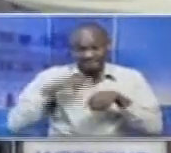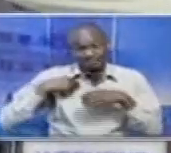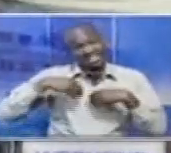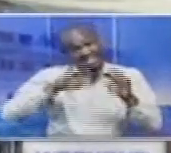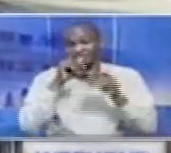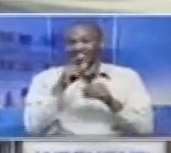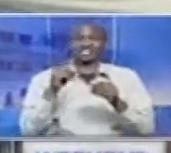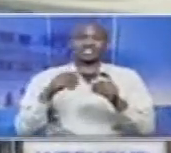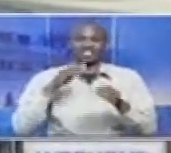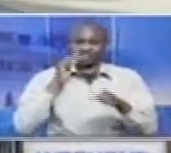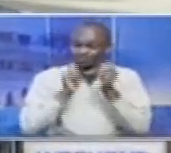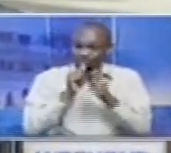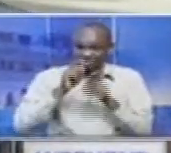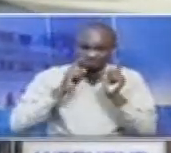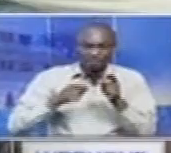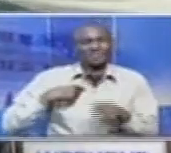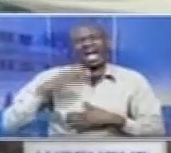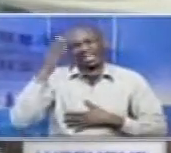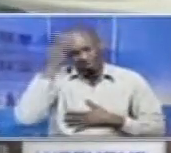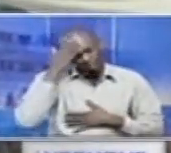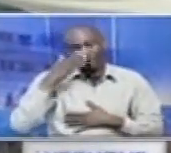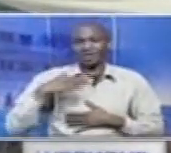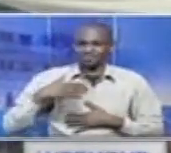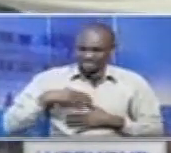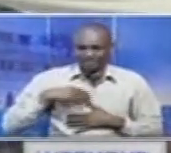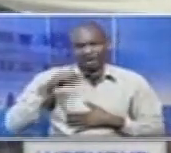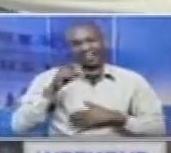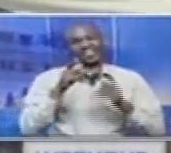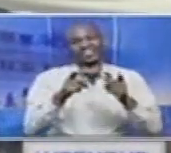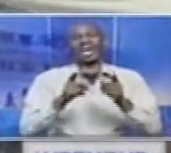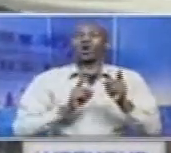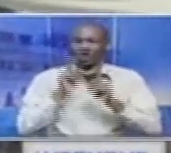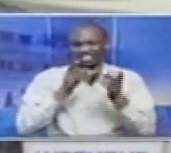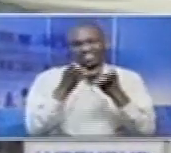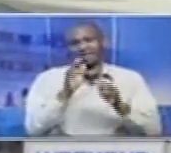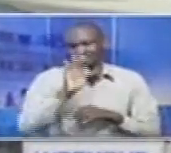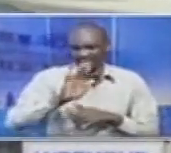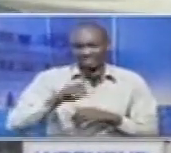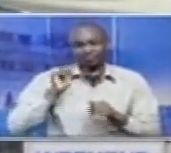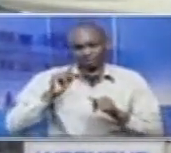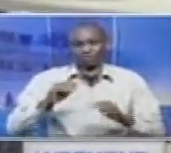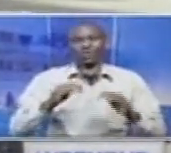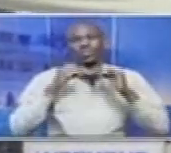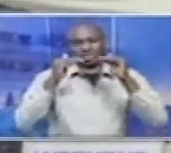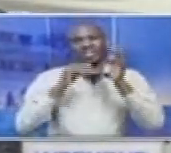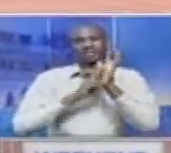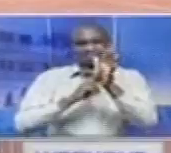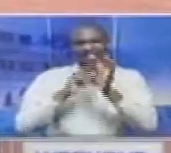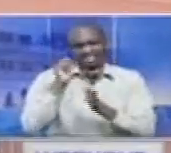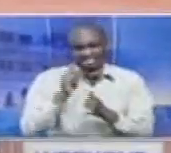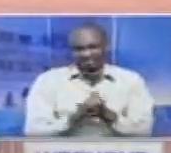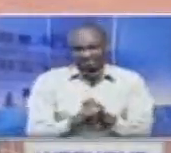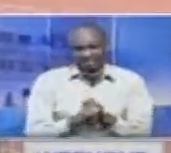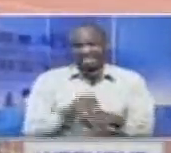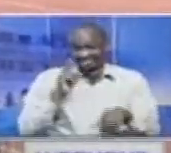huu waja, niko na loho ya kujua ya kwamba, niko na watu ambao nimewasha pale, ambao wataweza kutuashirisha vilivyo.